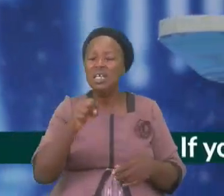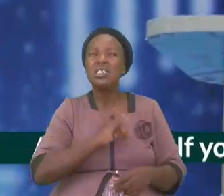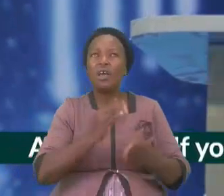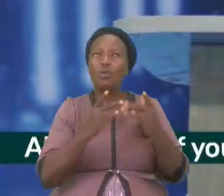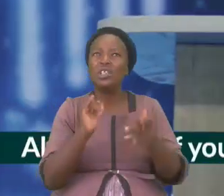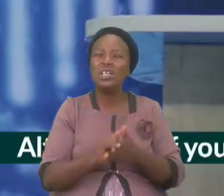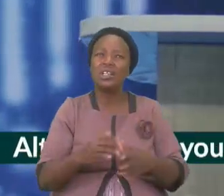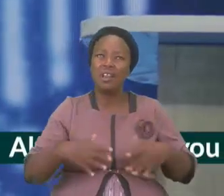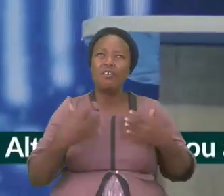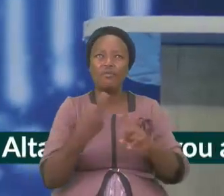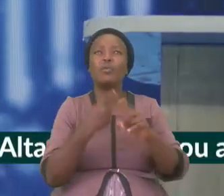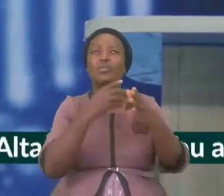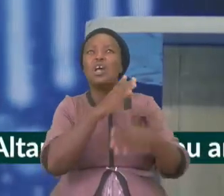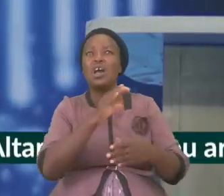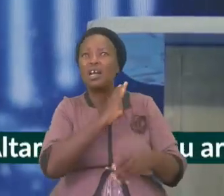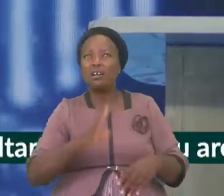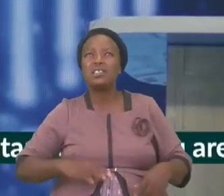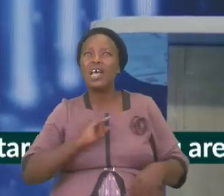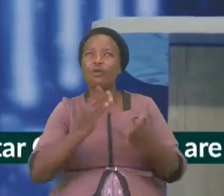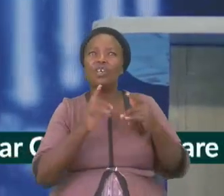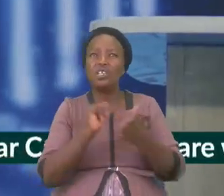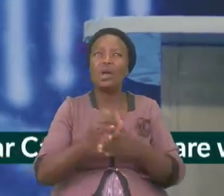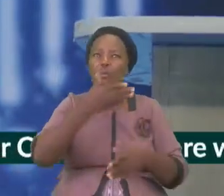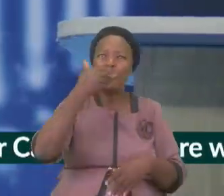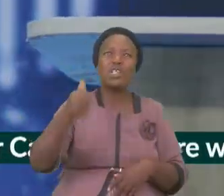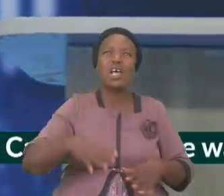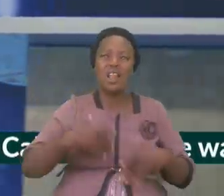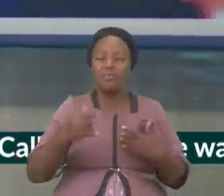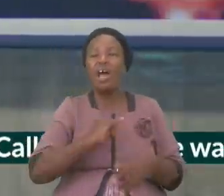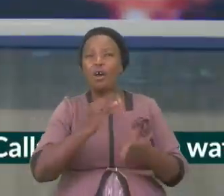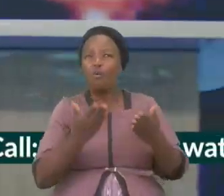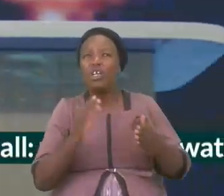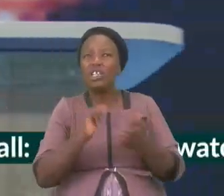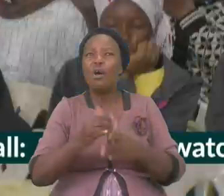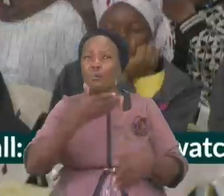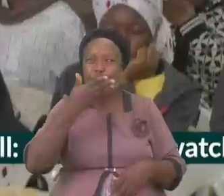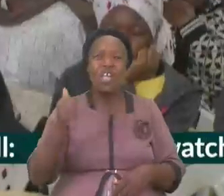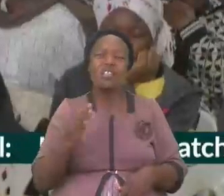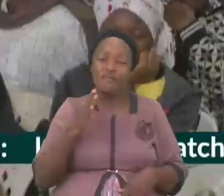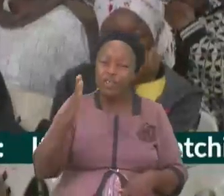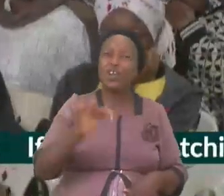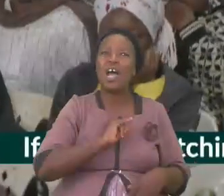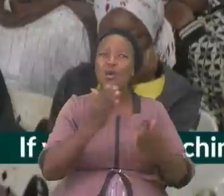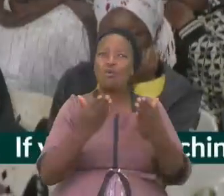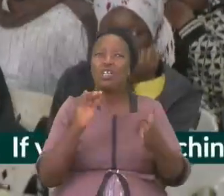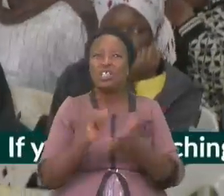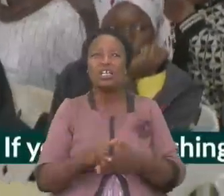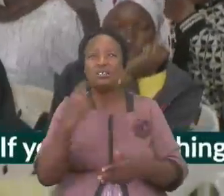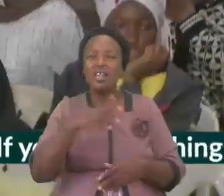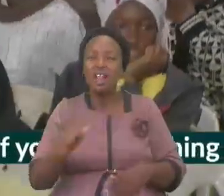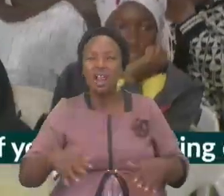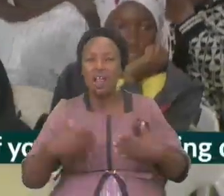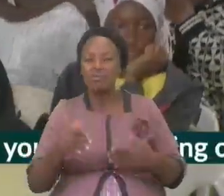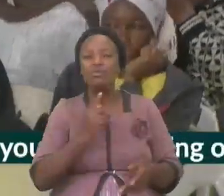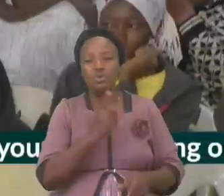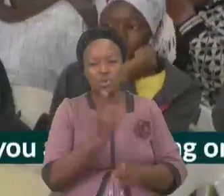want that better future. I want that eternal life. Stand up wherever you are. I want the forgiveness of my sin, and